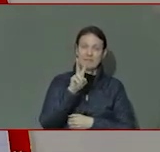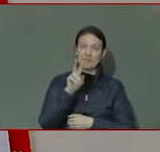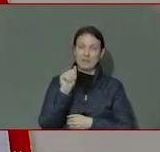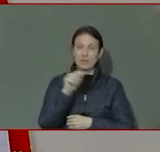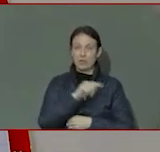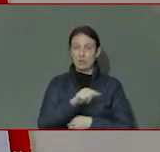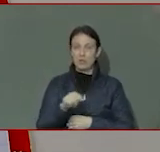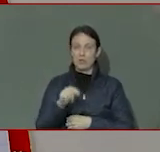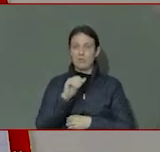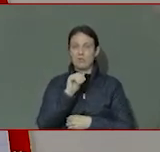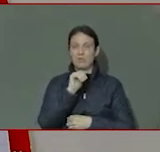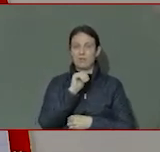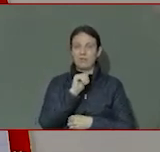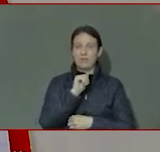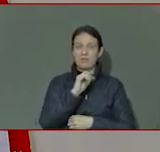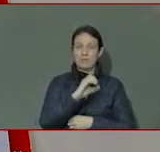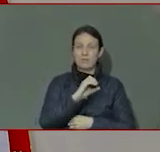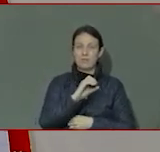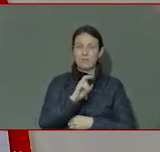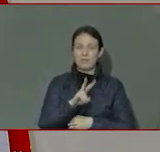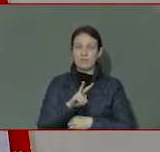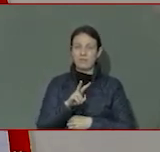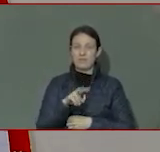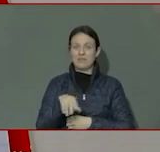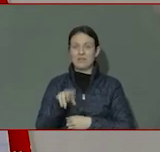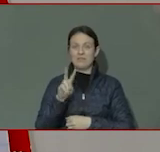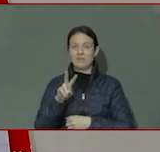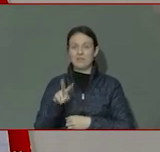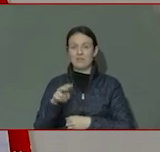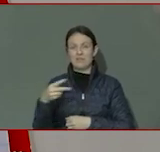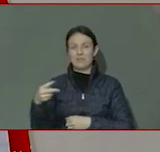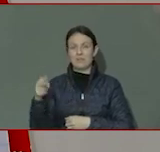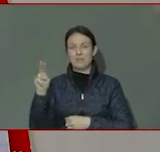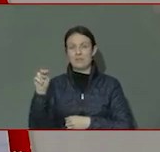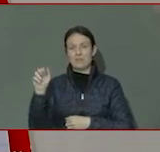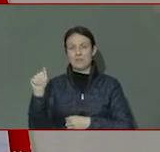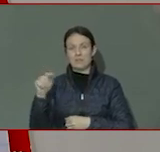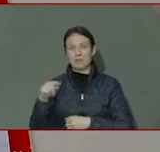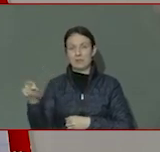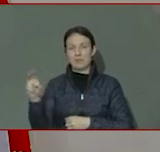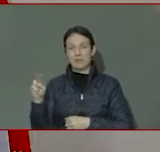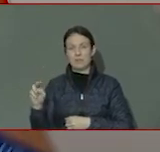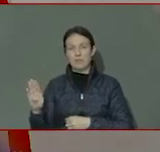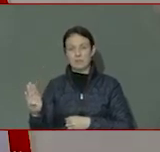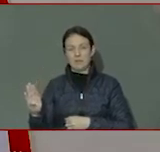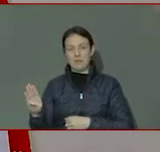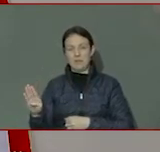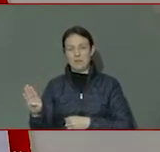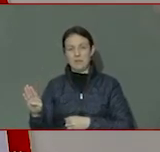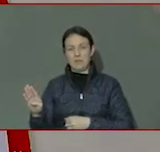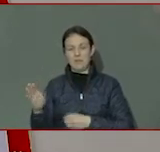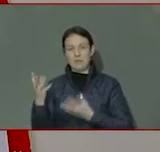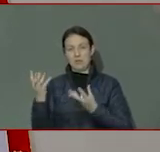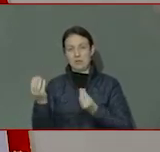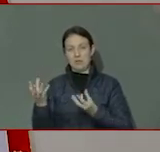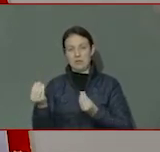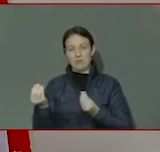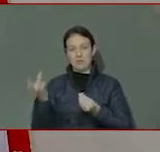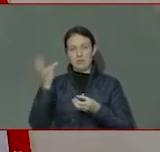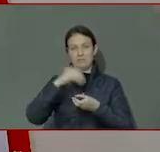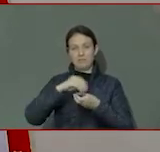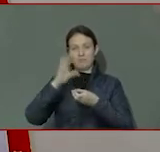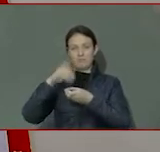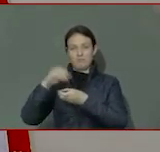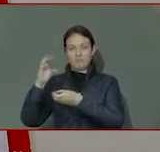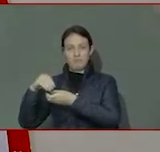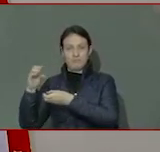over CB VB is equal to NA over NB, and I'm going to substitute that. So